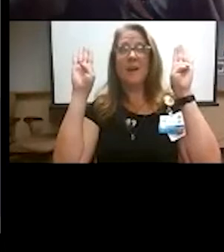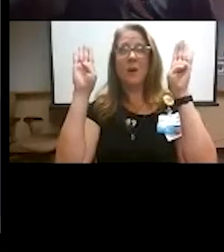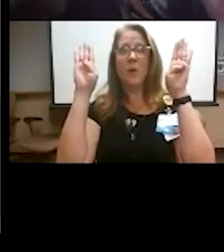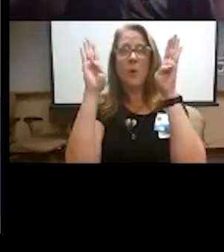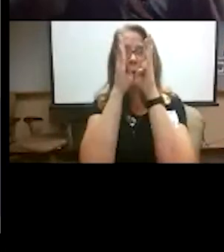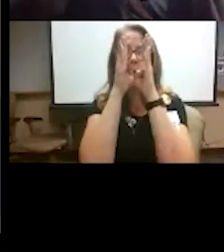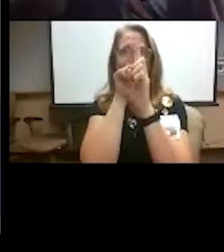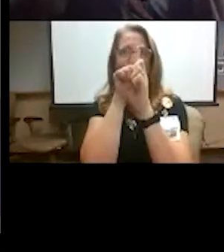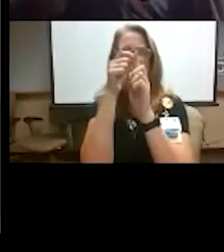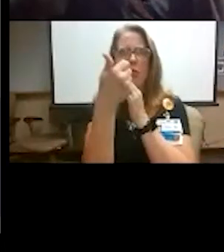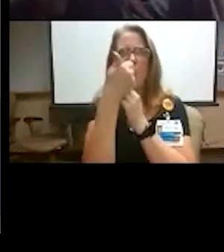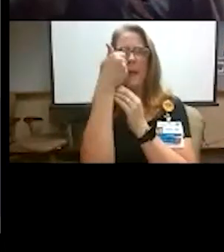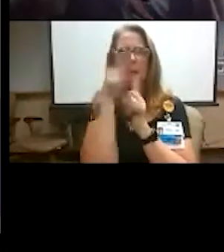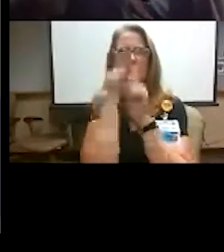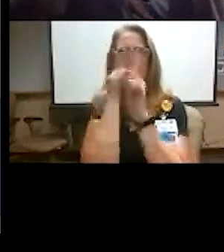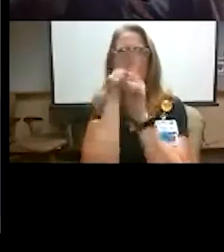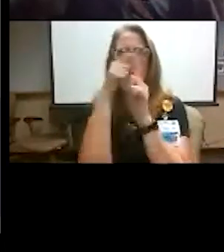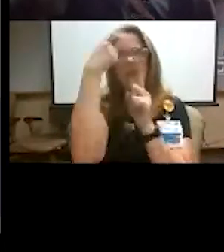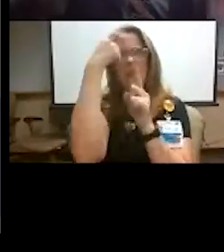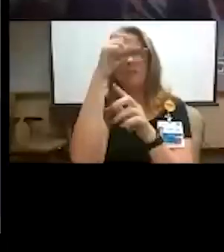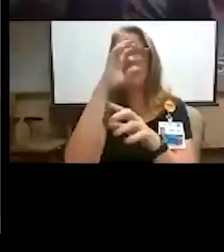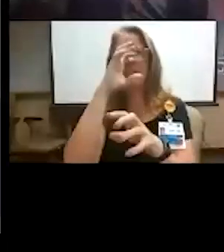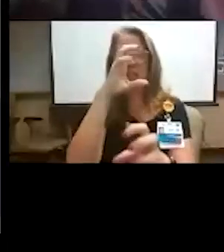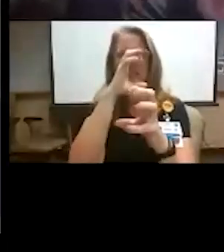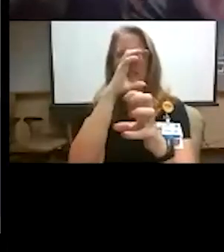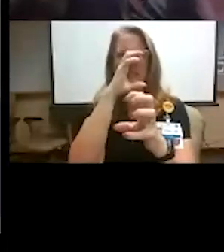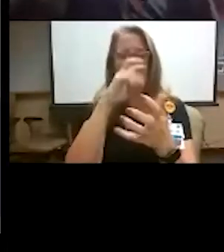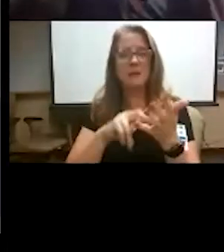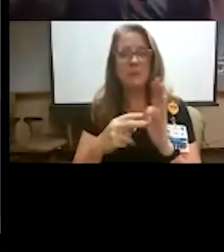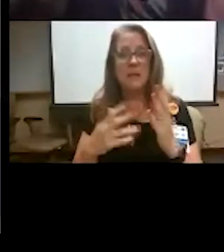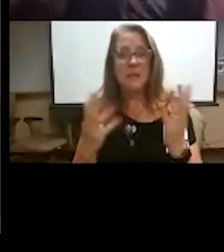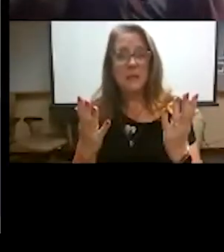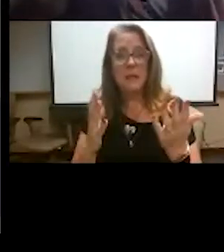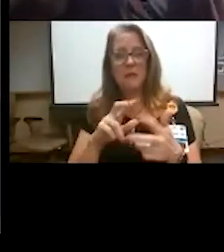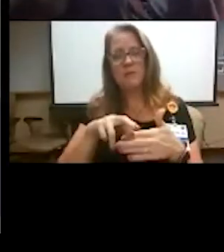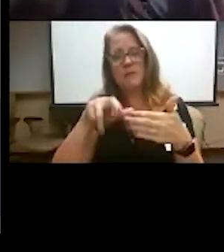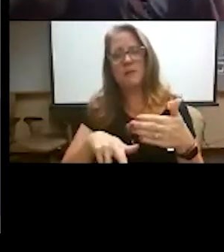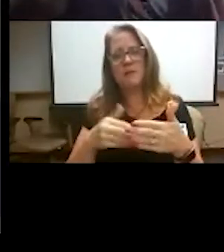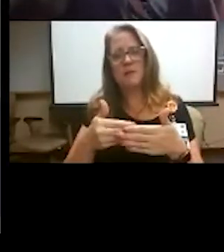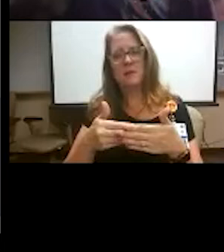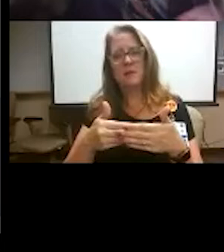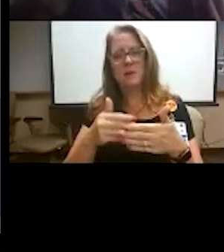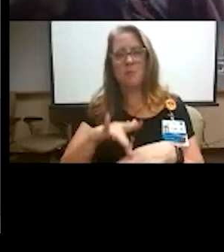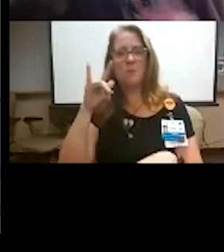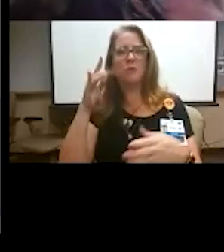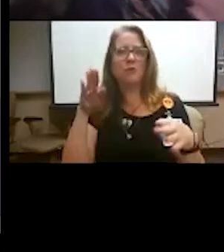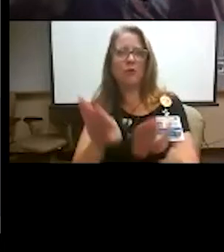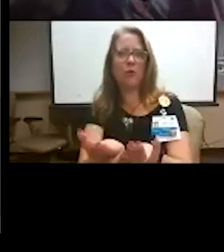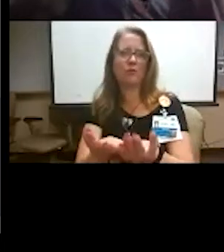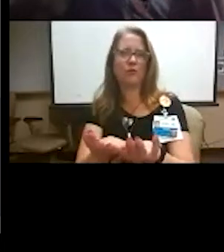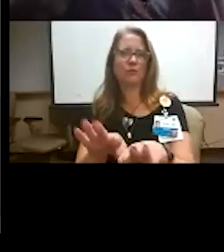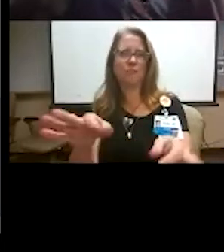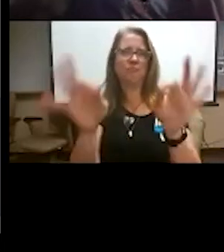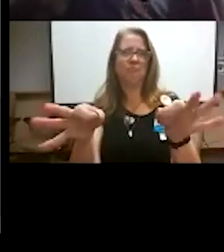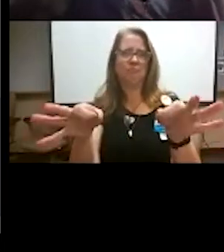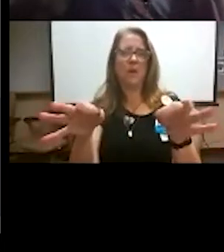threat. We get cognitively rigid, and that means it results in premature closure, that we haven't generated